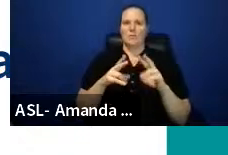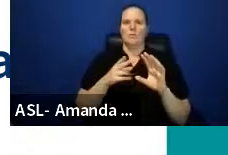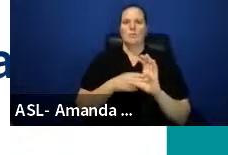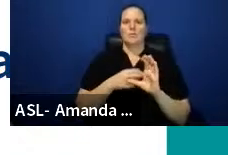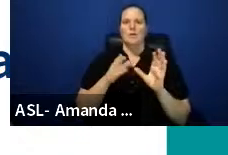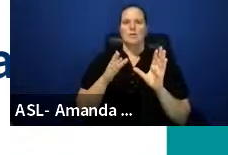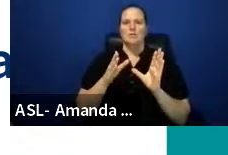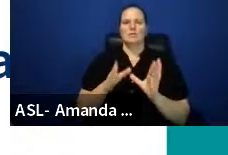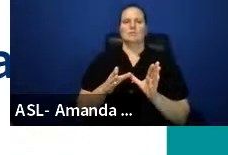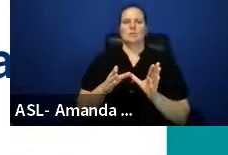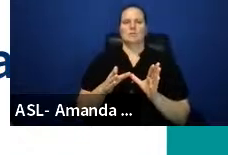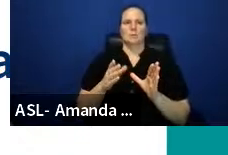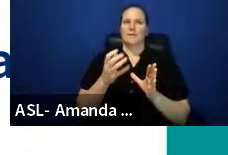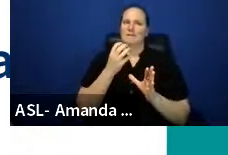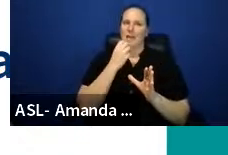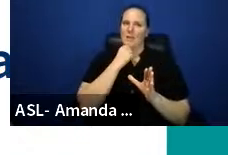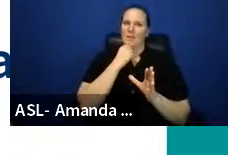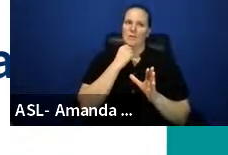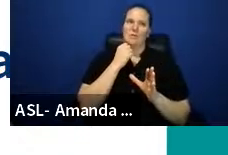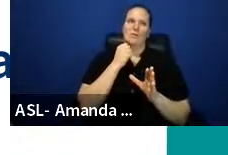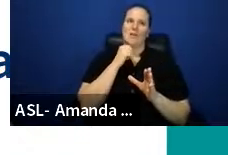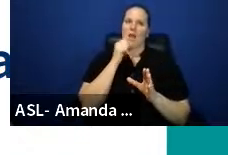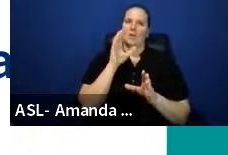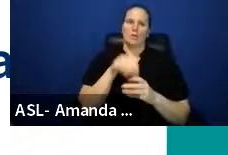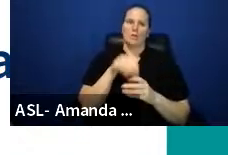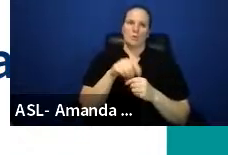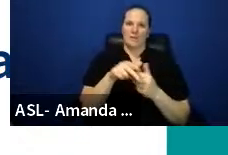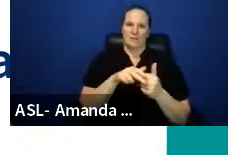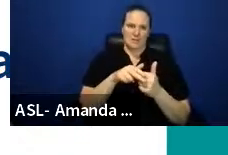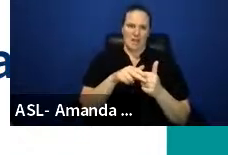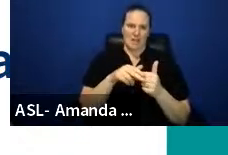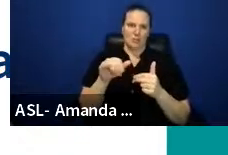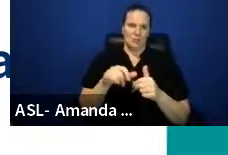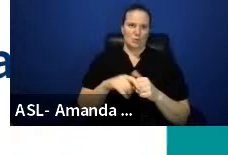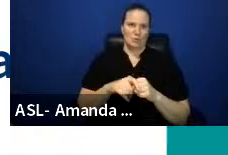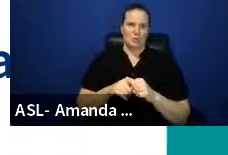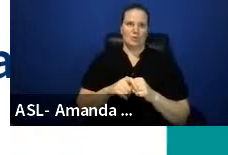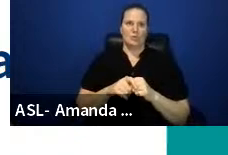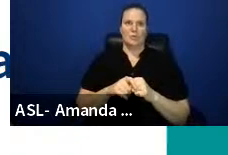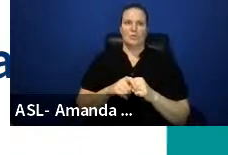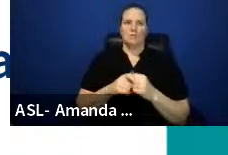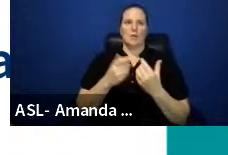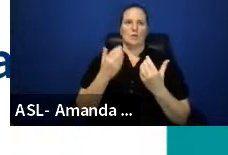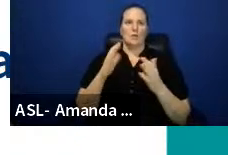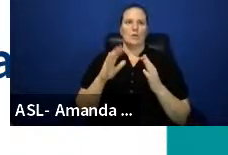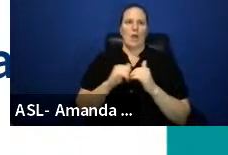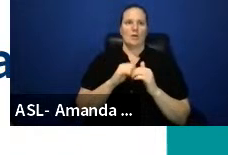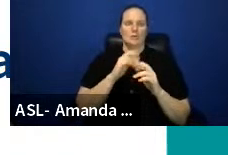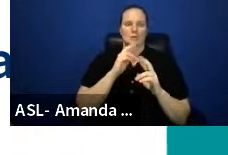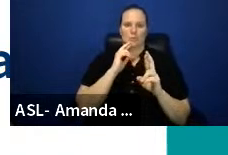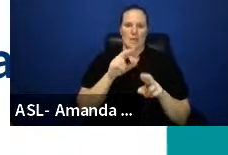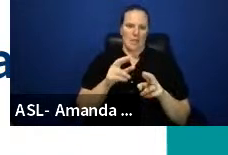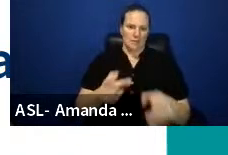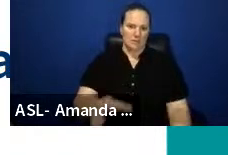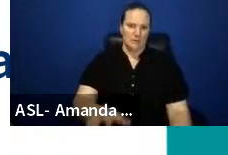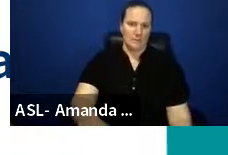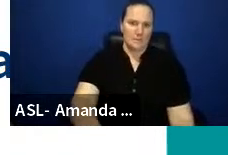participants that we also value are not included in the slides. So I kind of like do not know how to react.